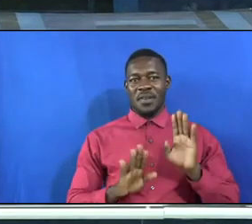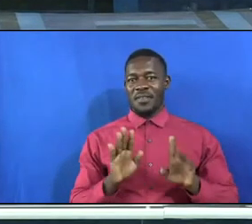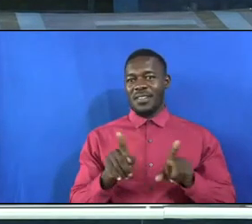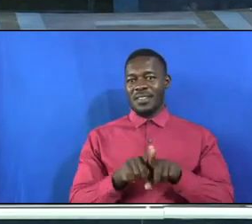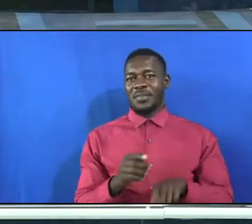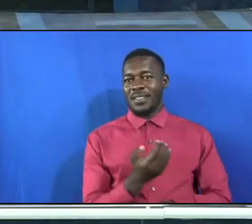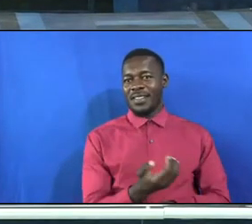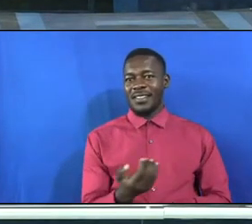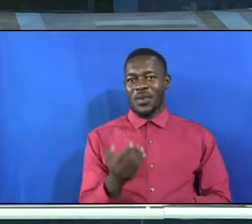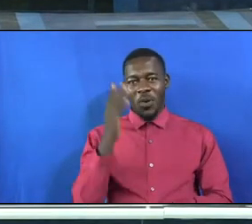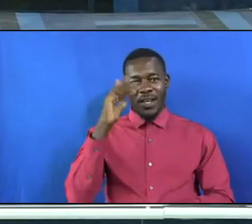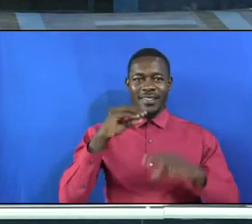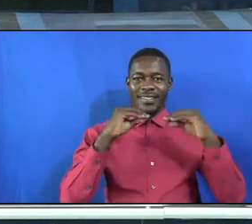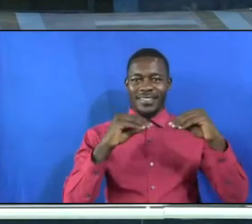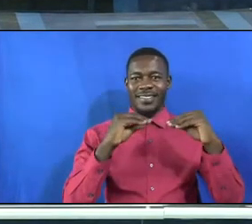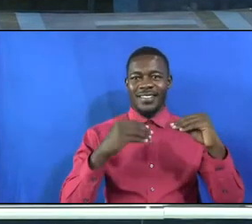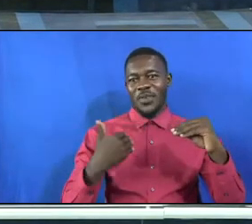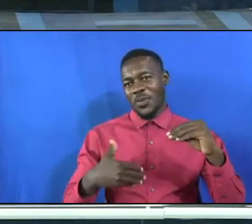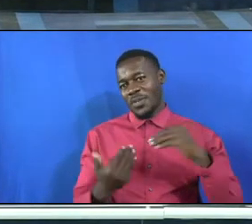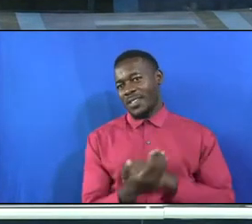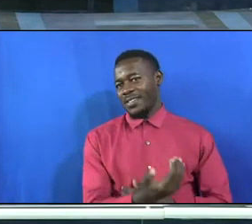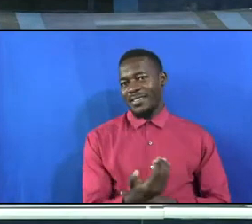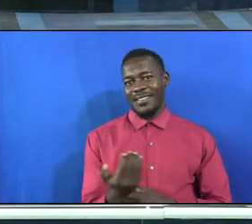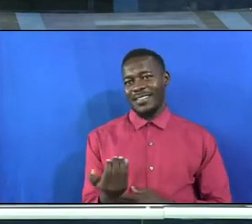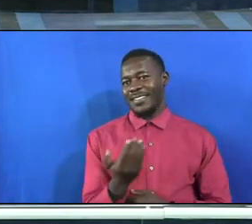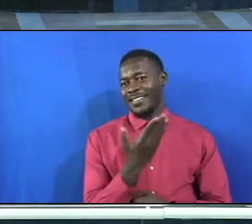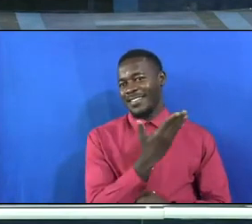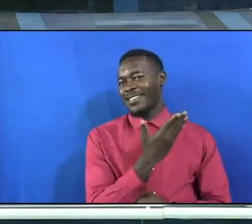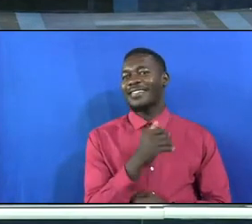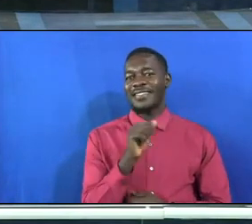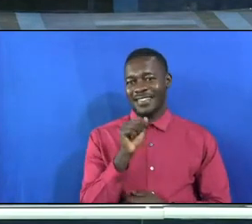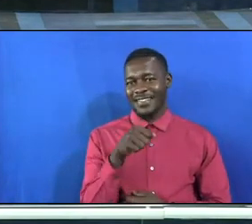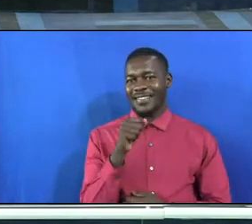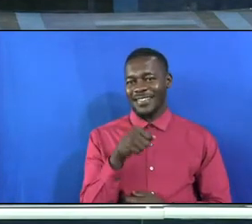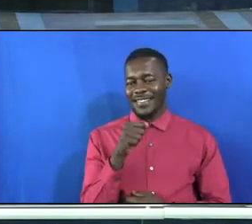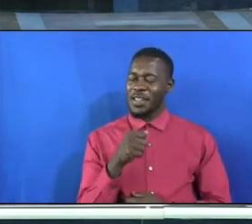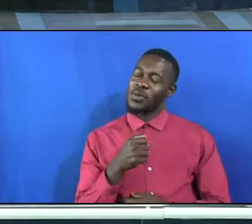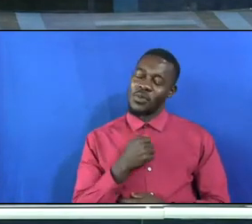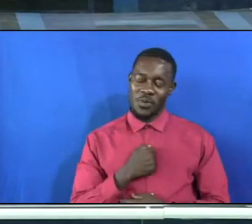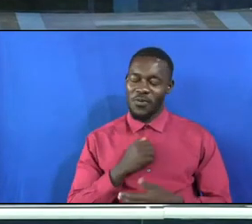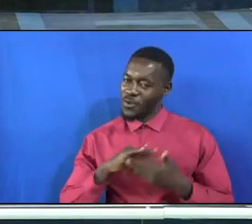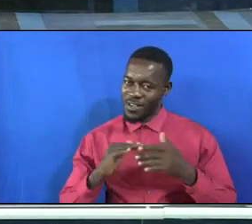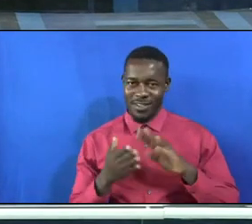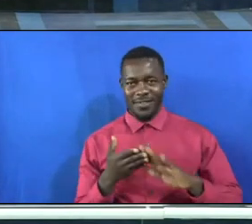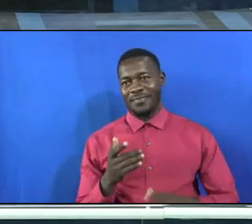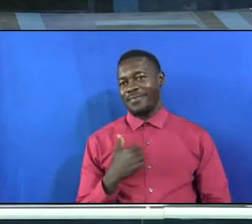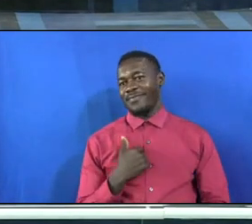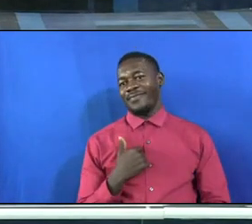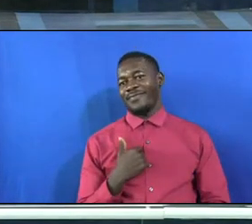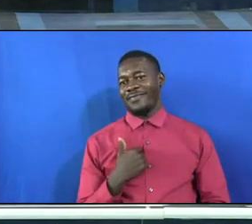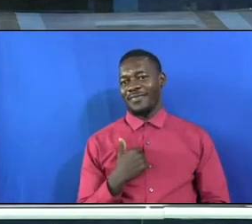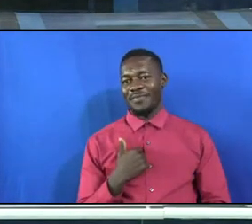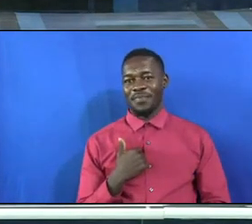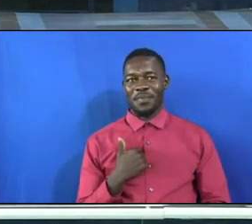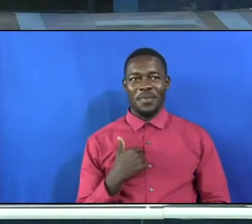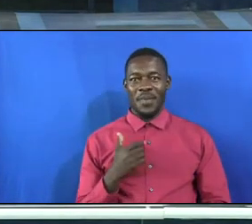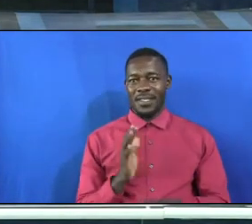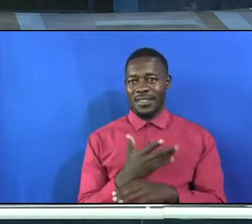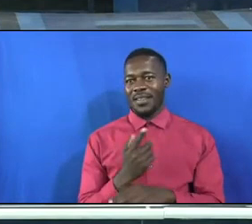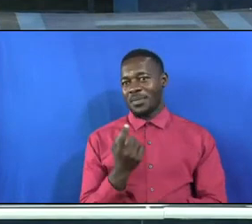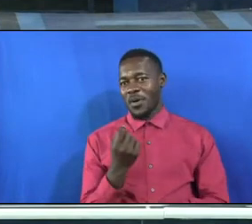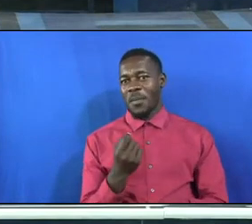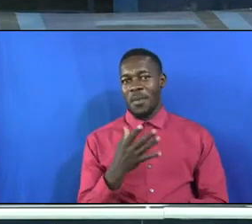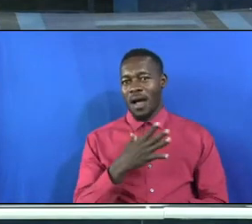Bibles and see how many traveled with their weapon to church. My